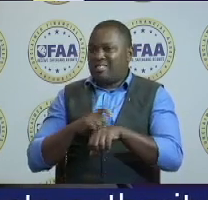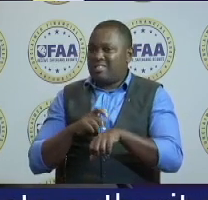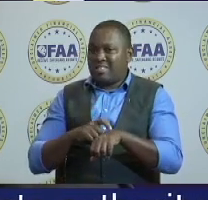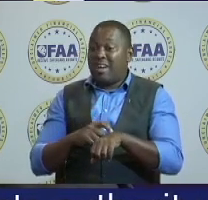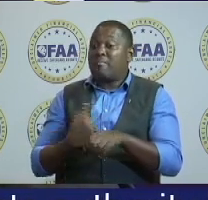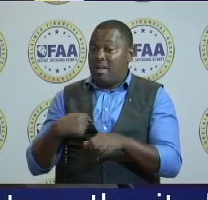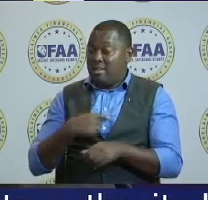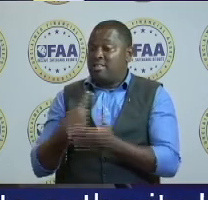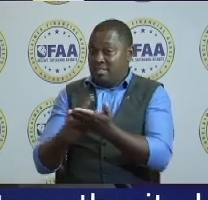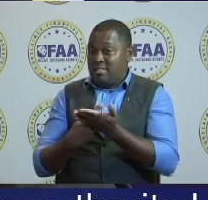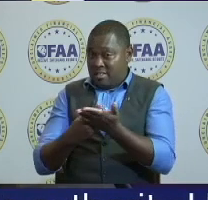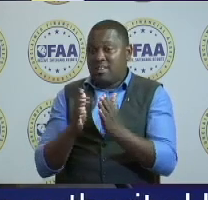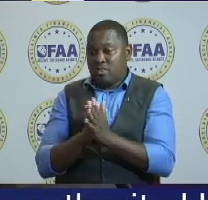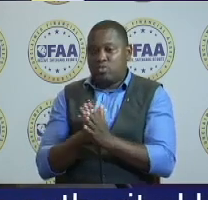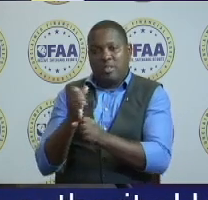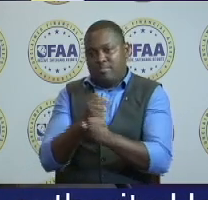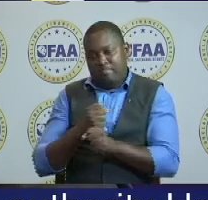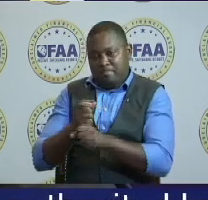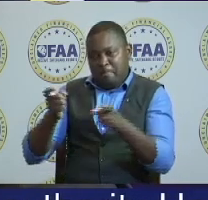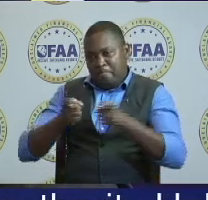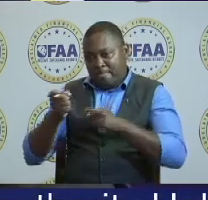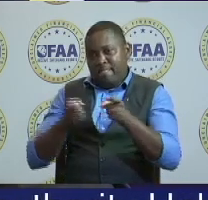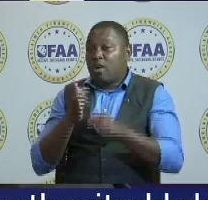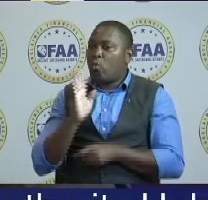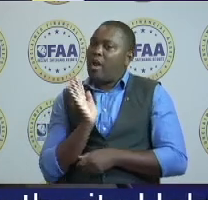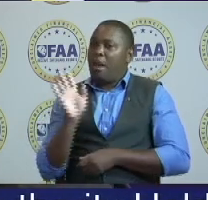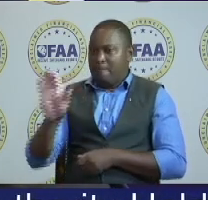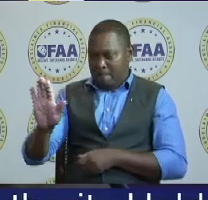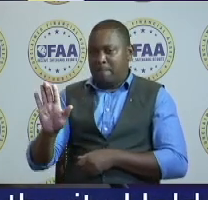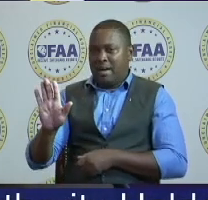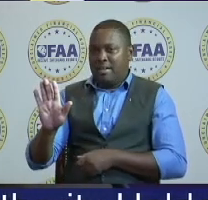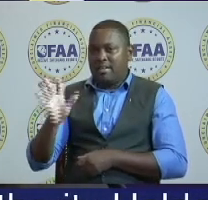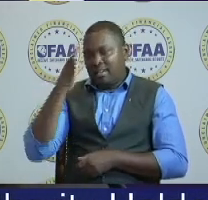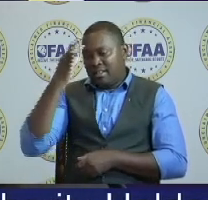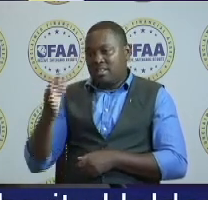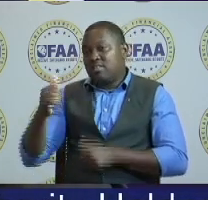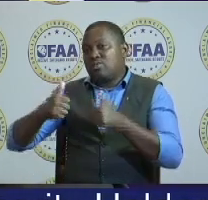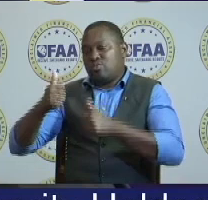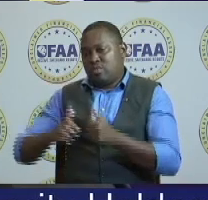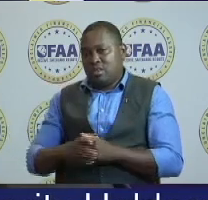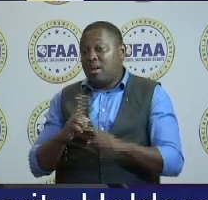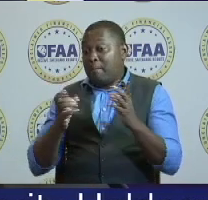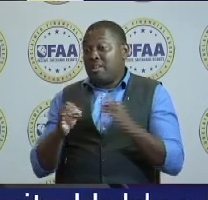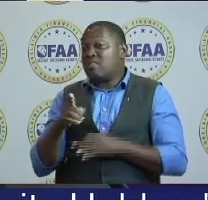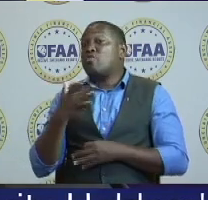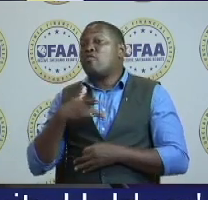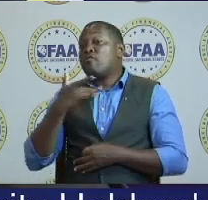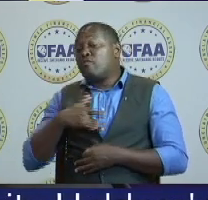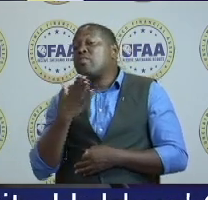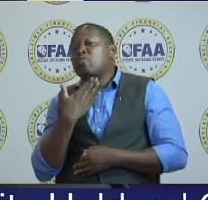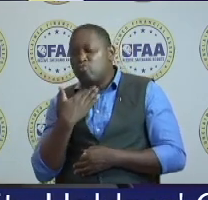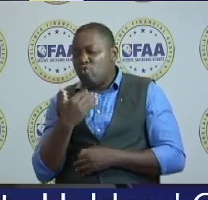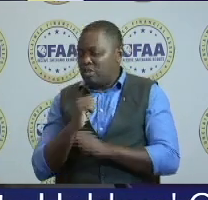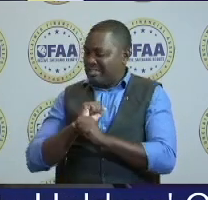regulator, and we'll get back to you with an agreed position on that. However, if you feel you want to play it safe,